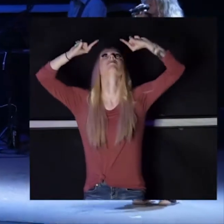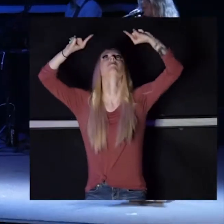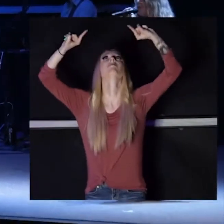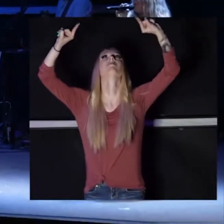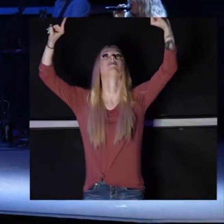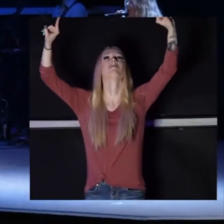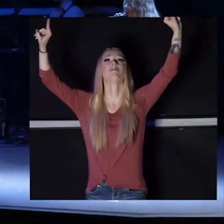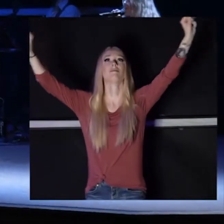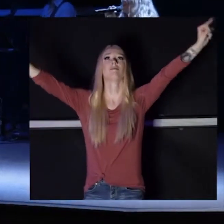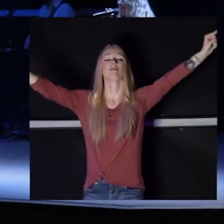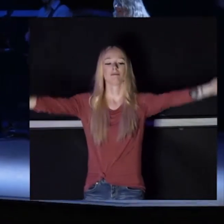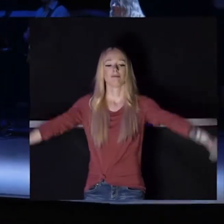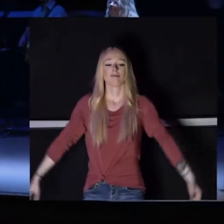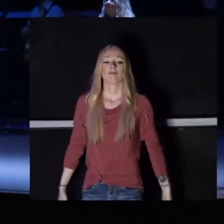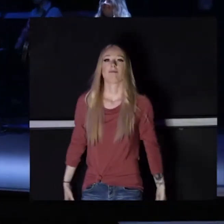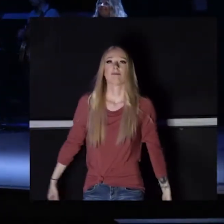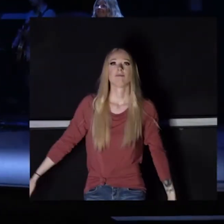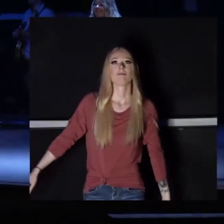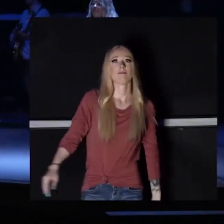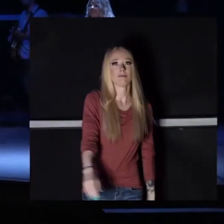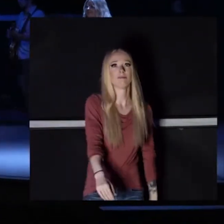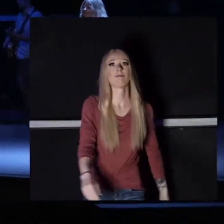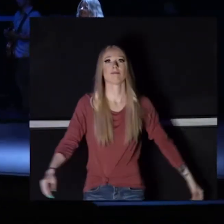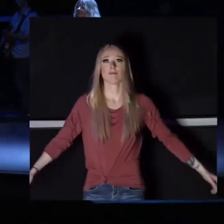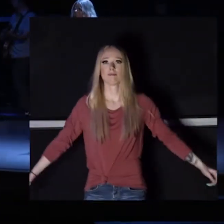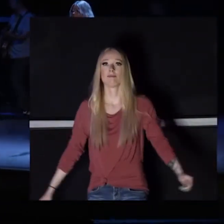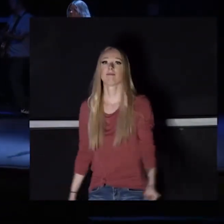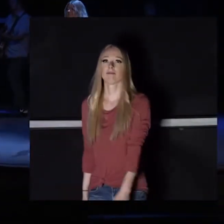my testimony.